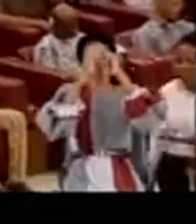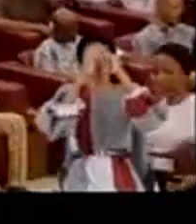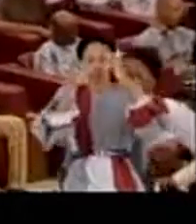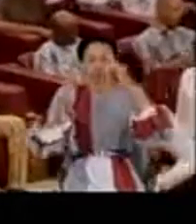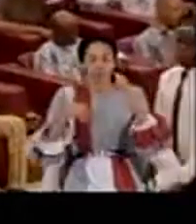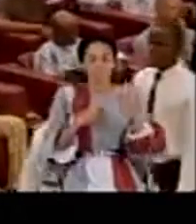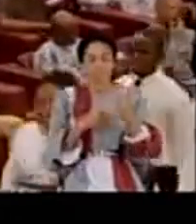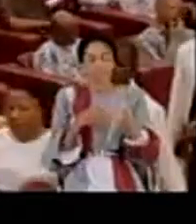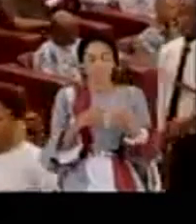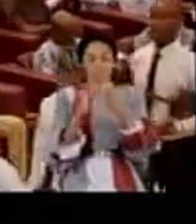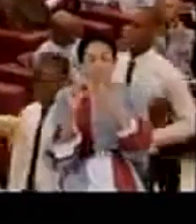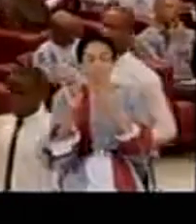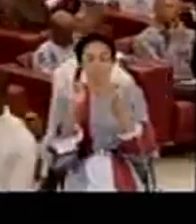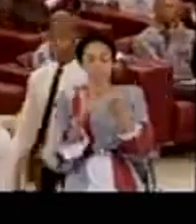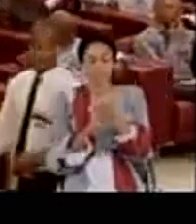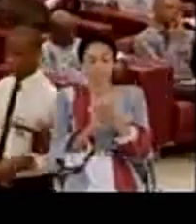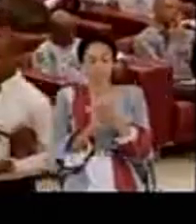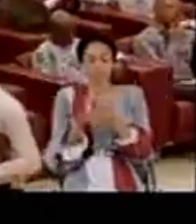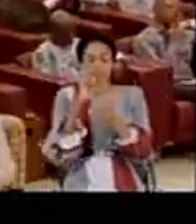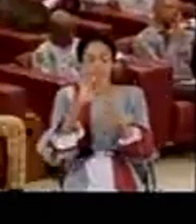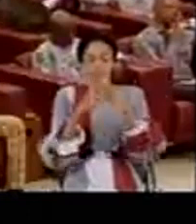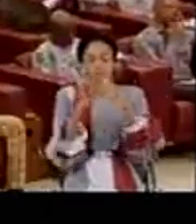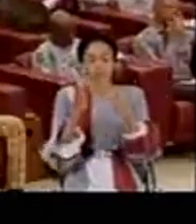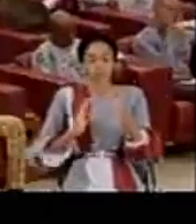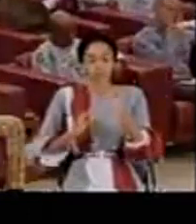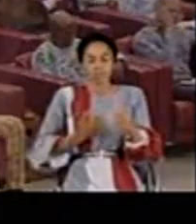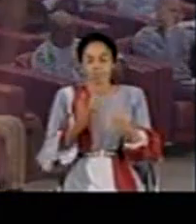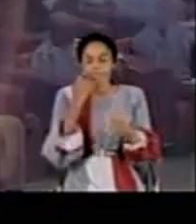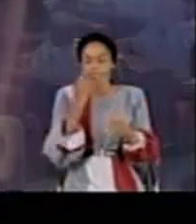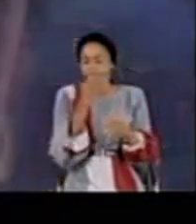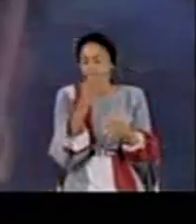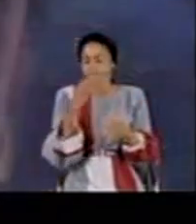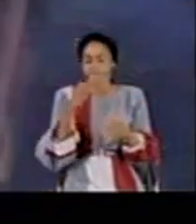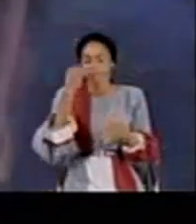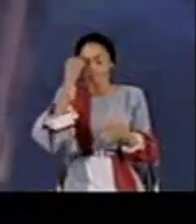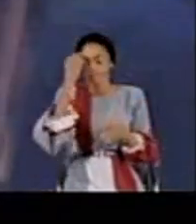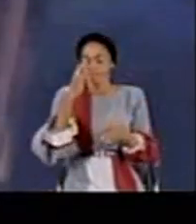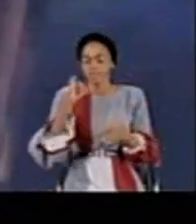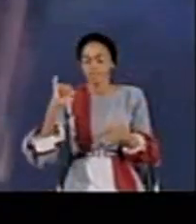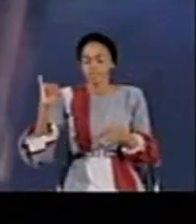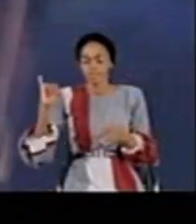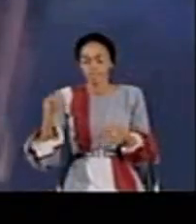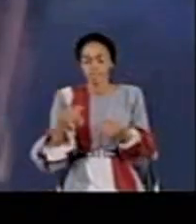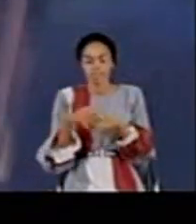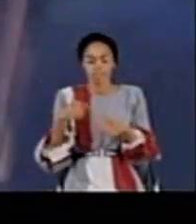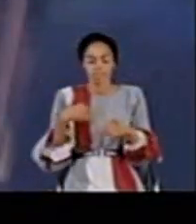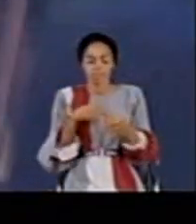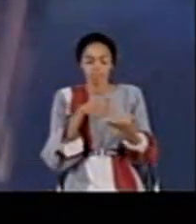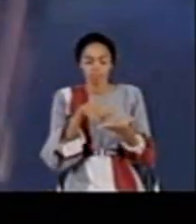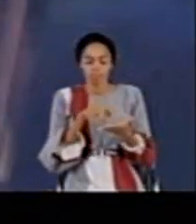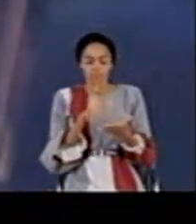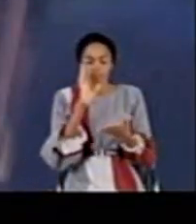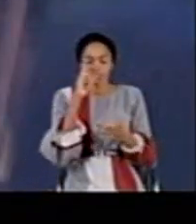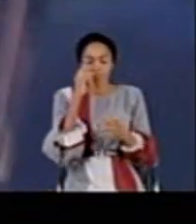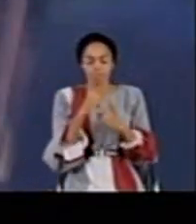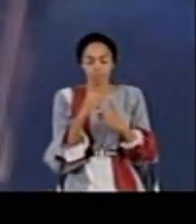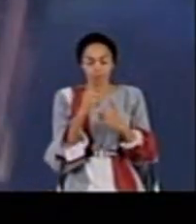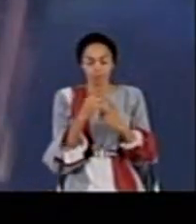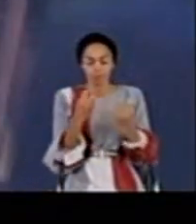asking that you will open our eyes of understanding as we read your word